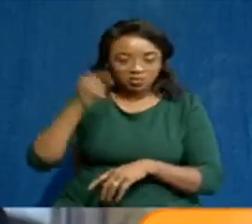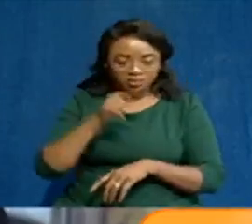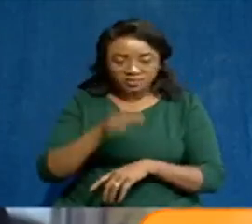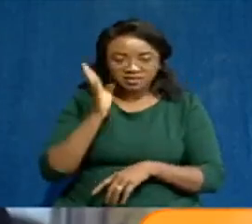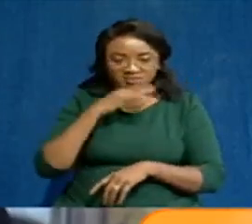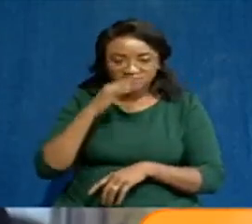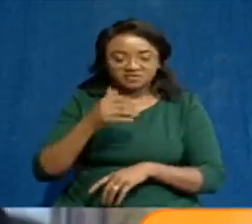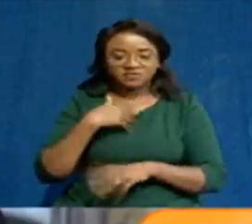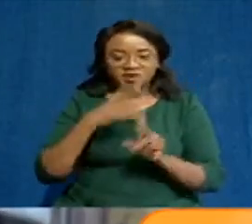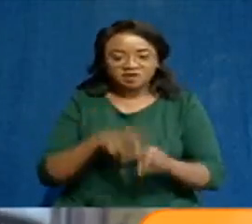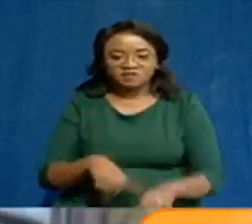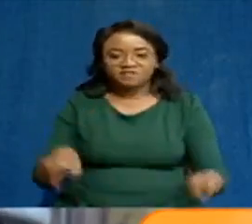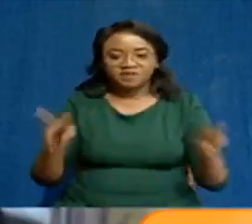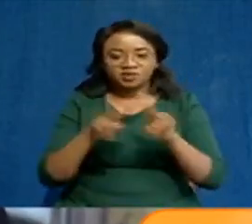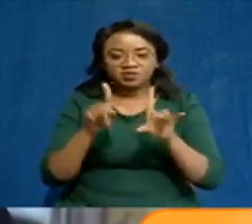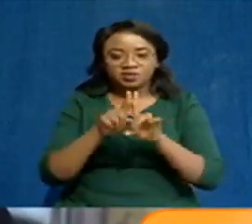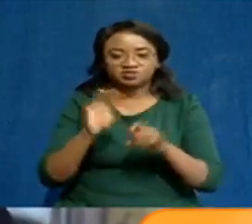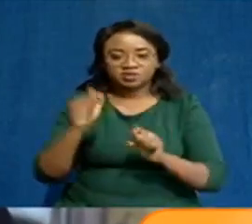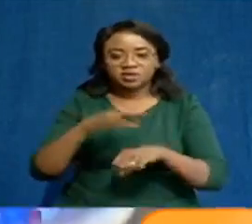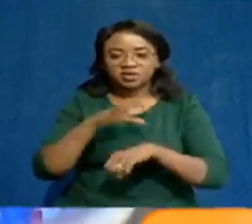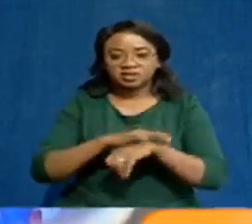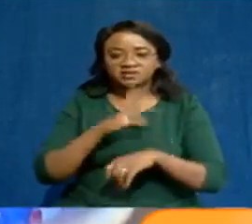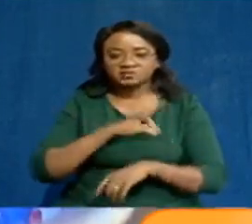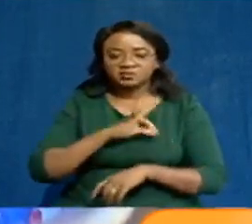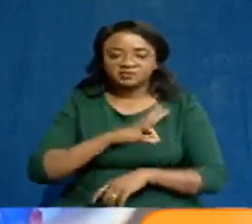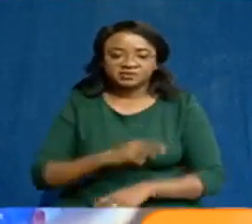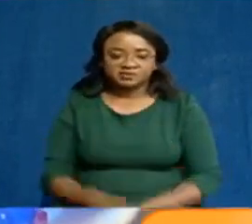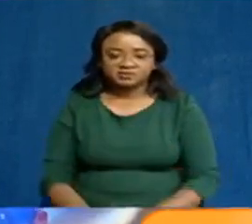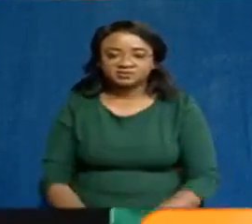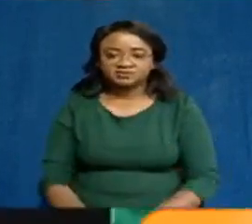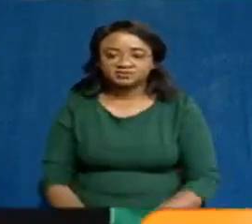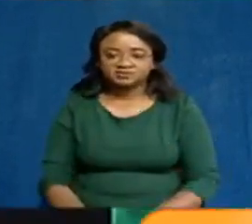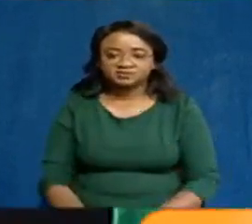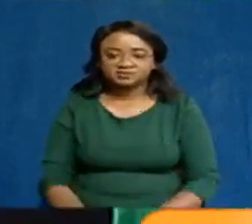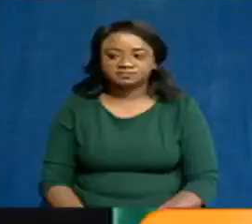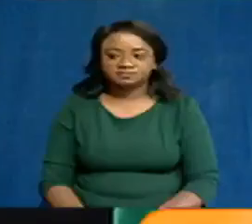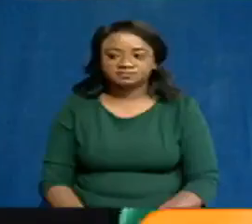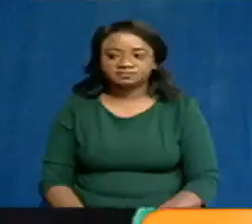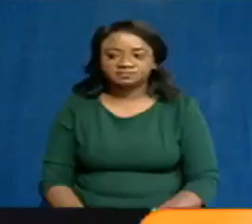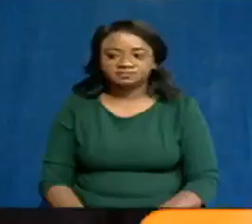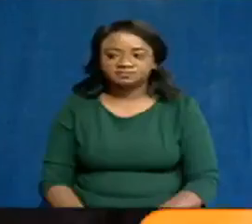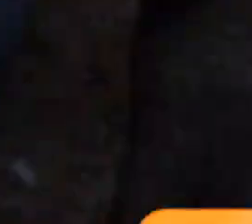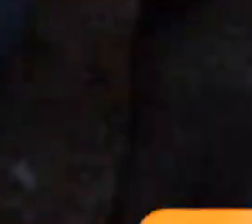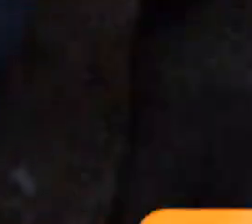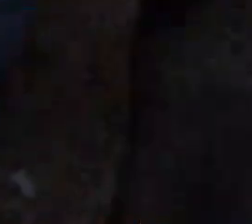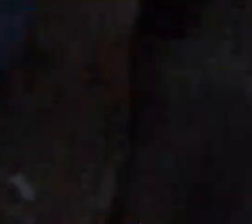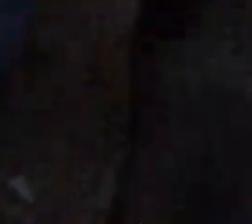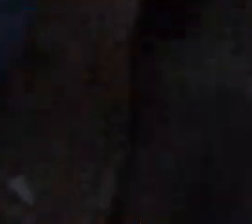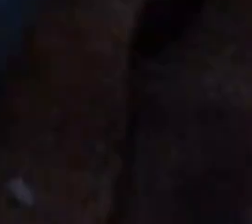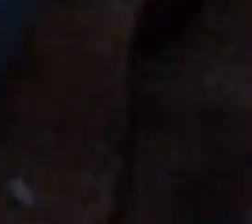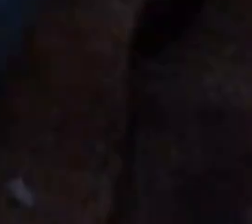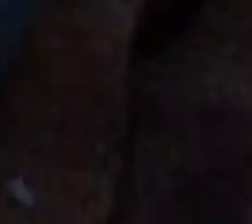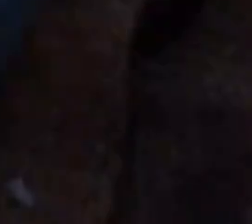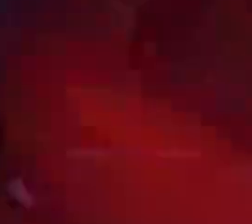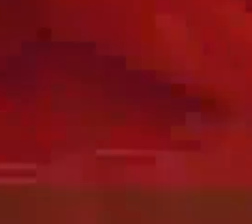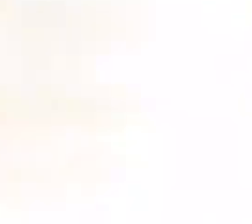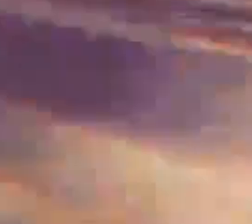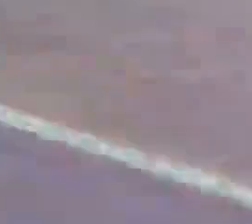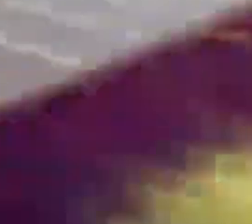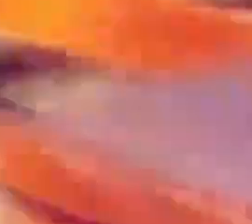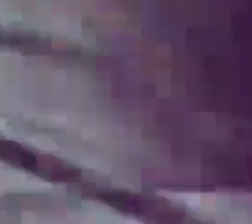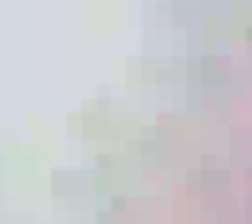valuable product and make money from the waste. Edward Chweya, Made in Kenya, Citizen TV.